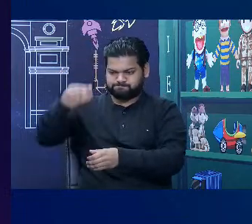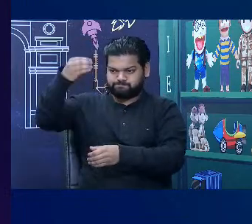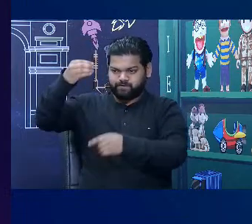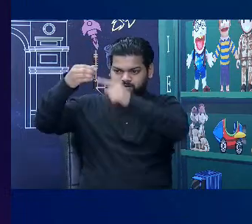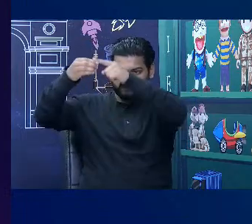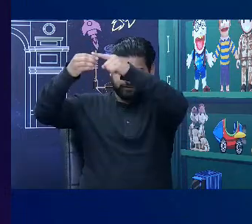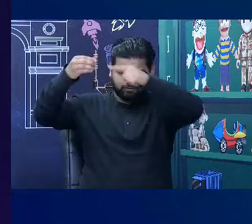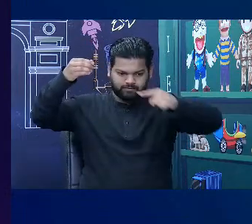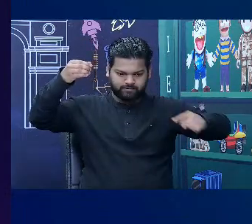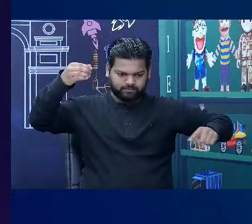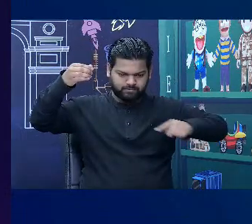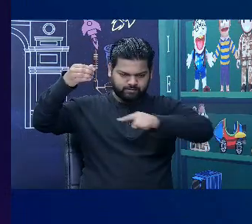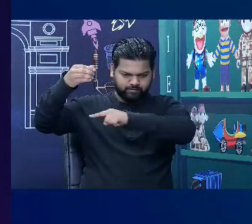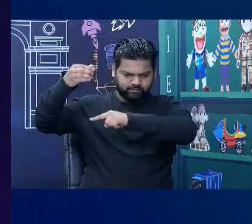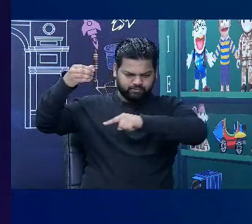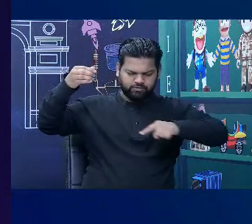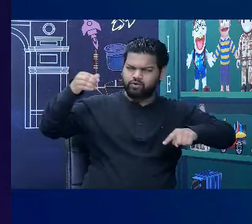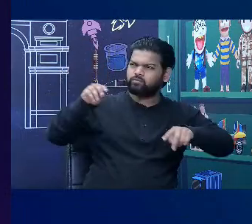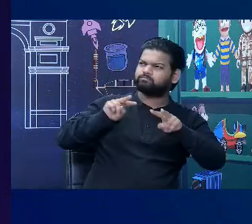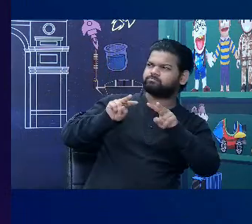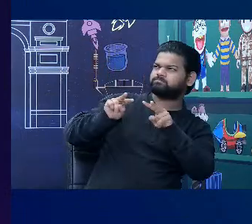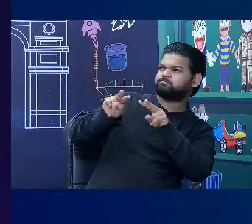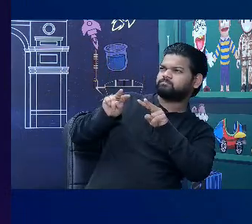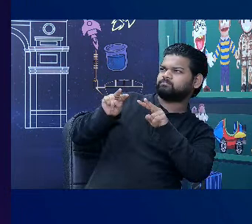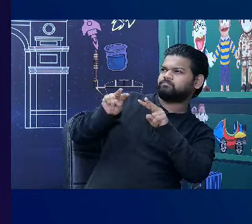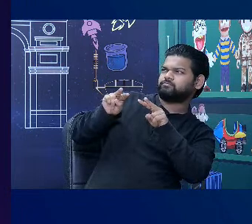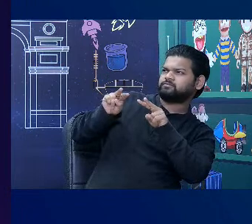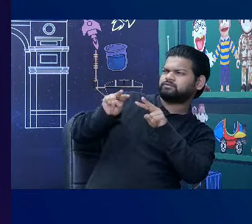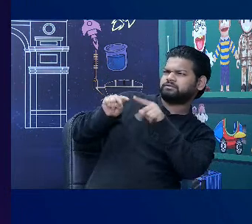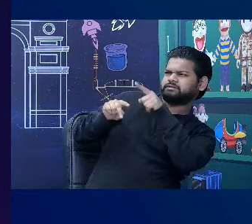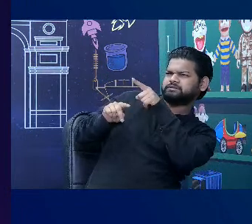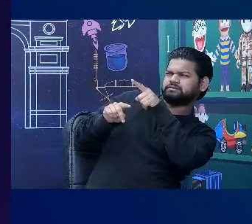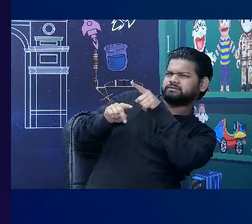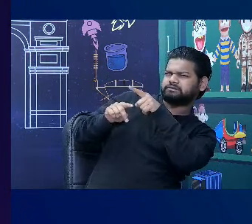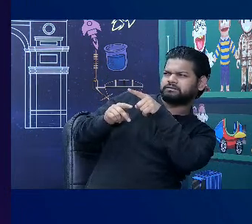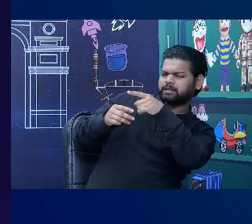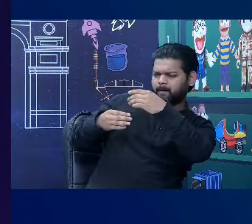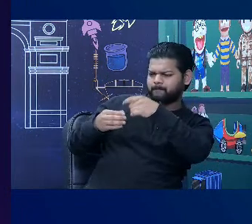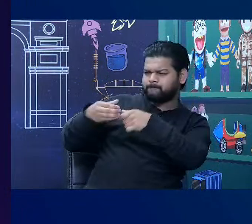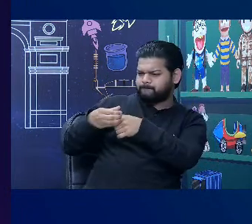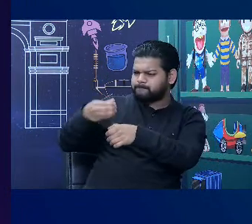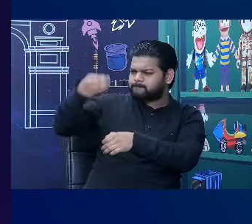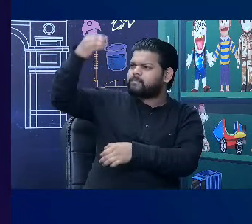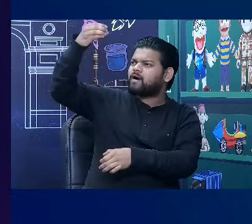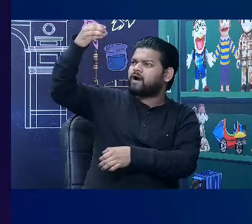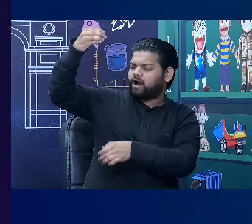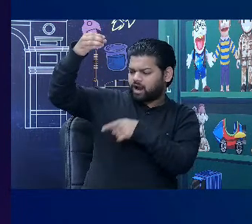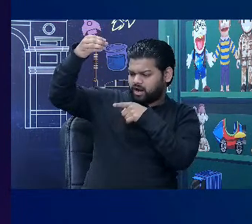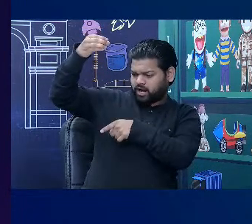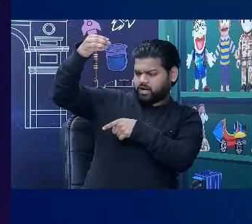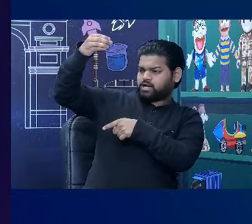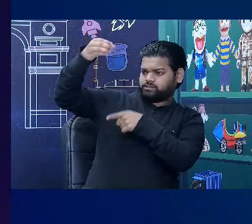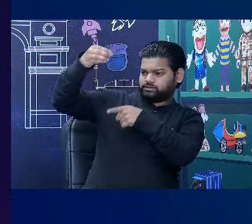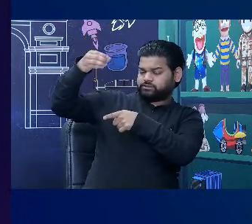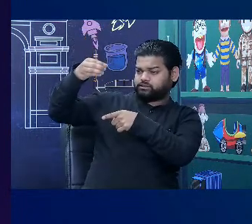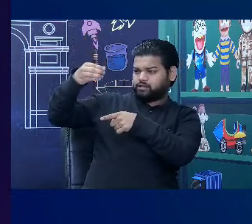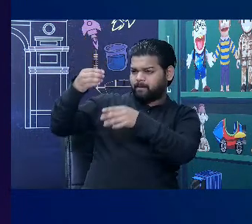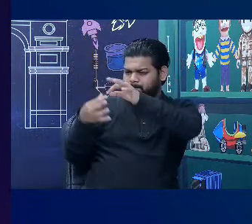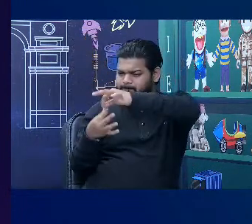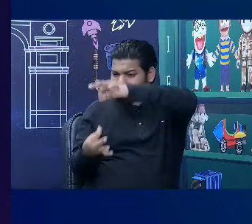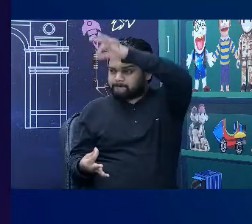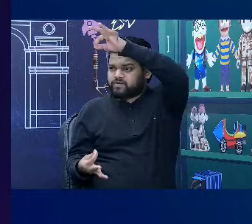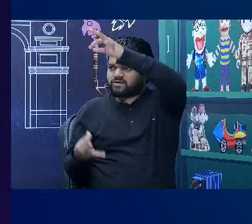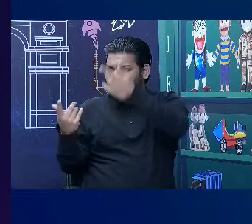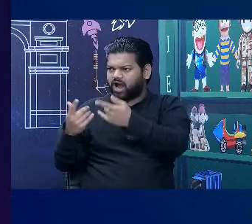the height of the Minar without actually measuring it? And second situation is,